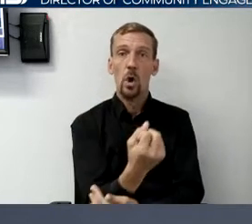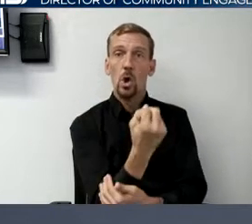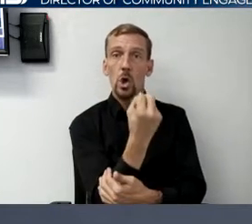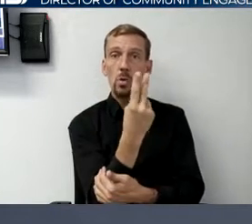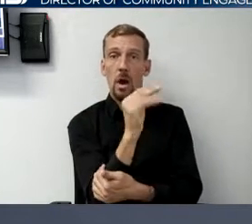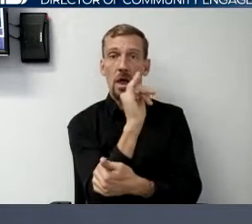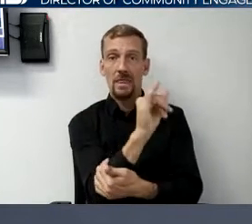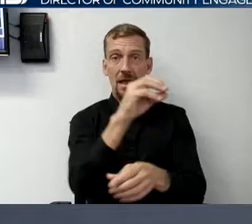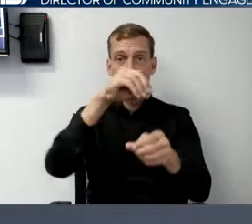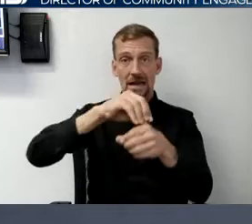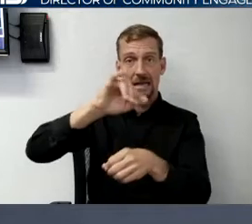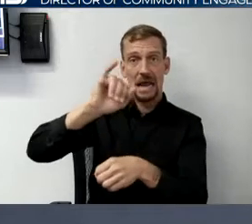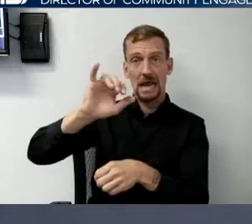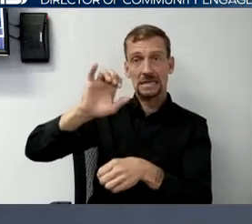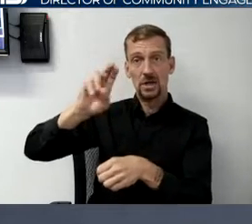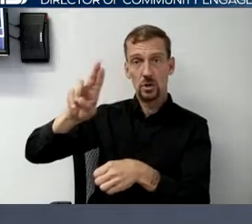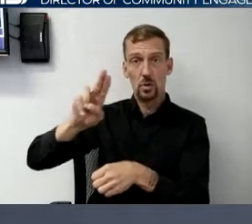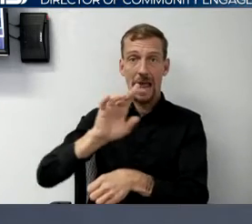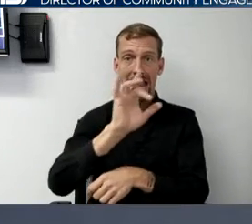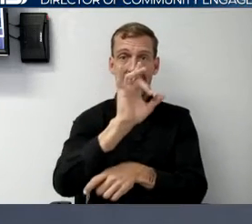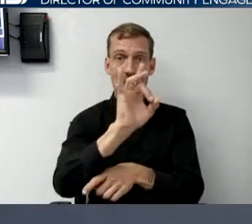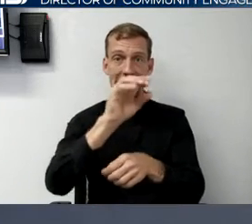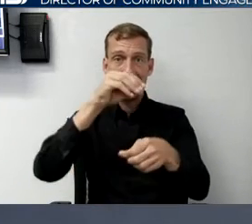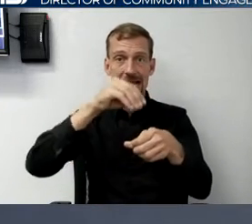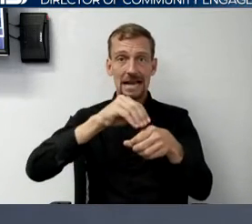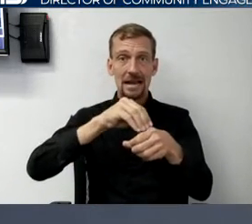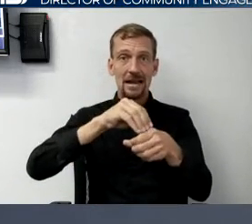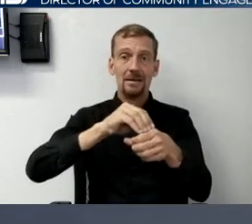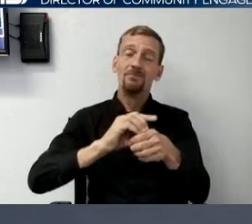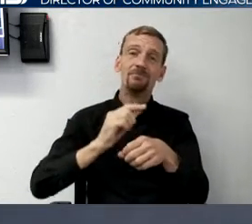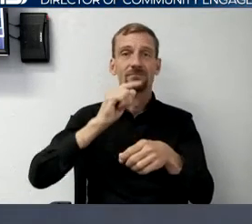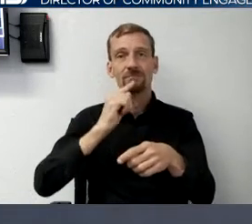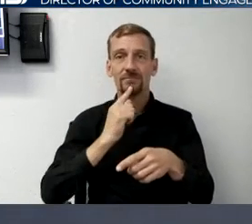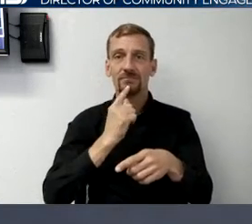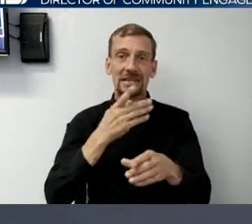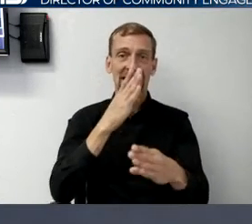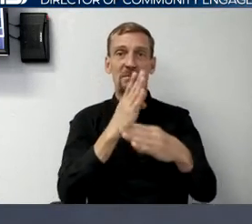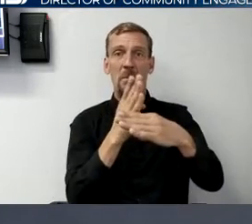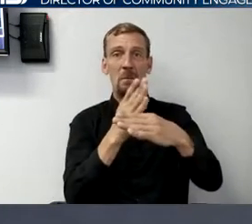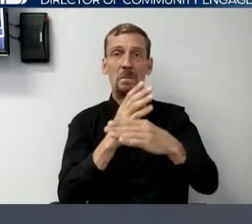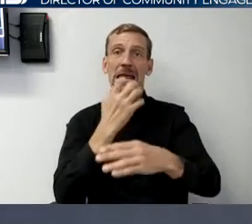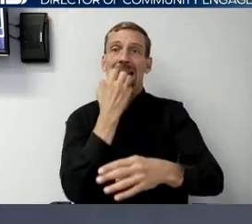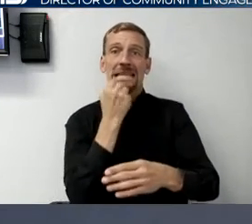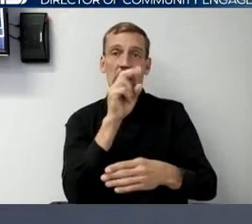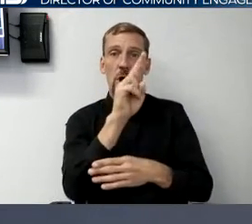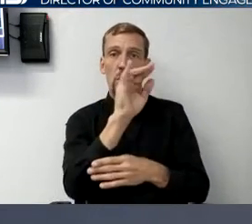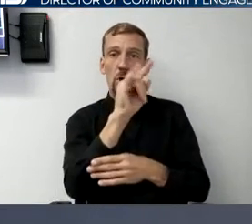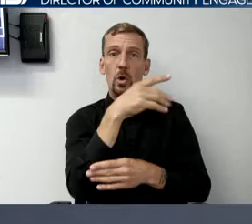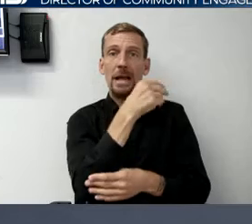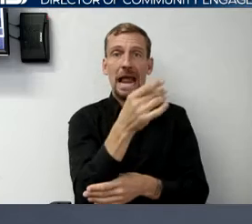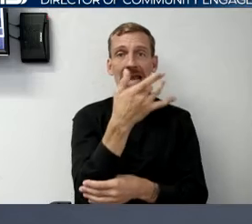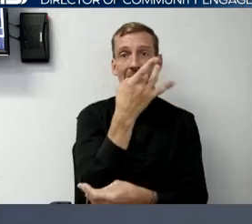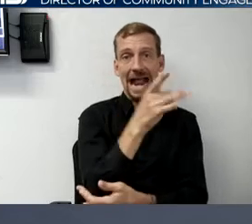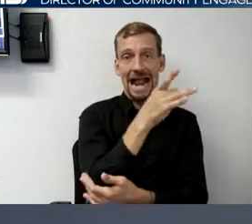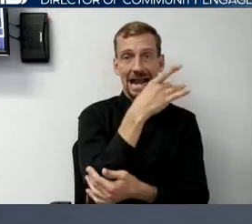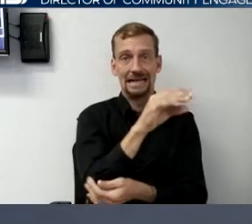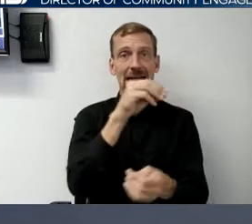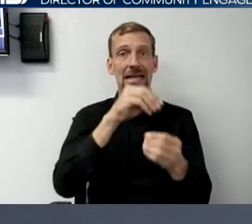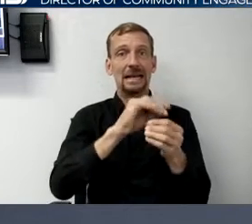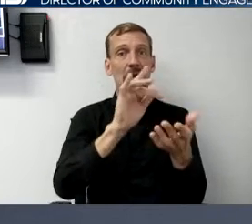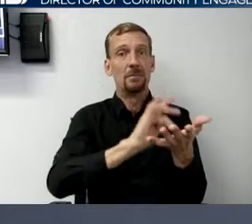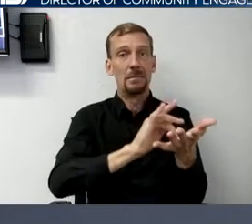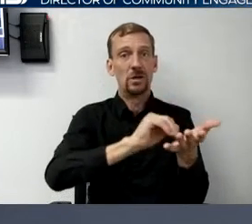them are in the ICU, 8 of them are in the intermediate critical care unit, and 18 in a